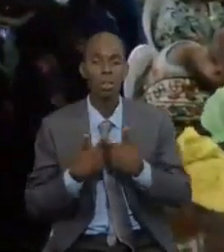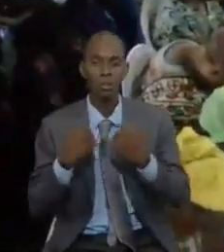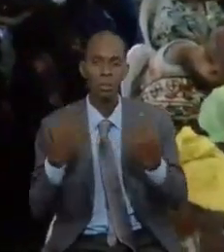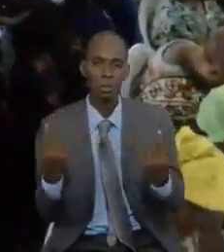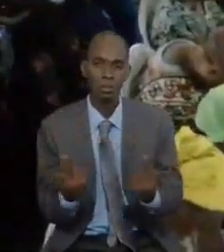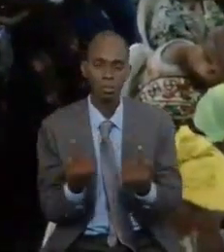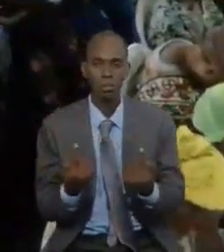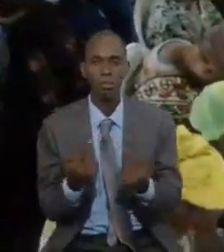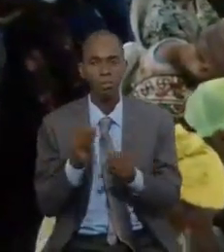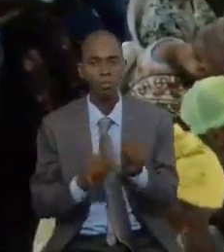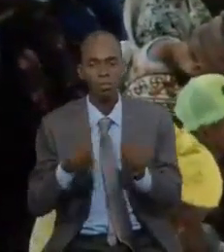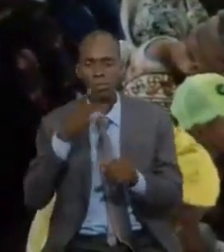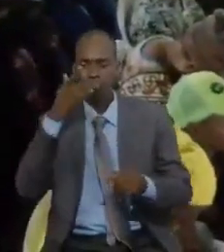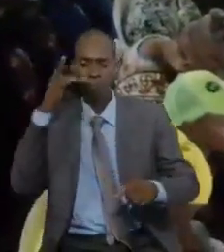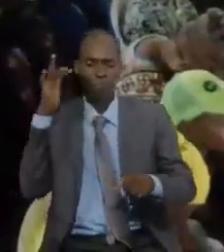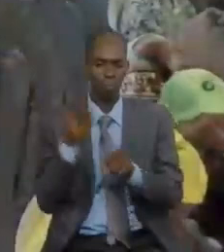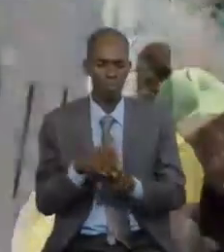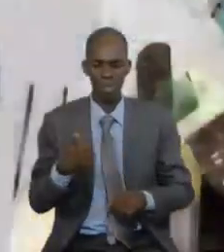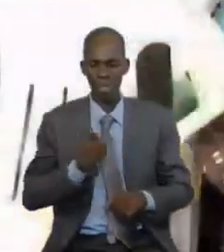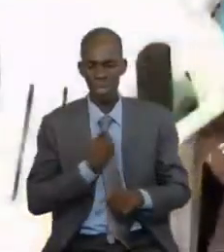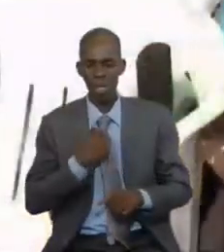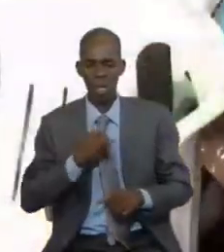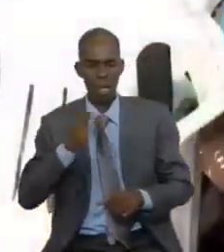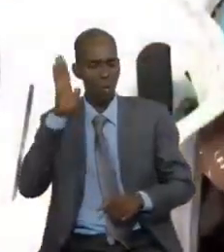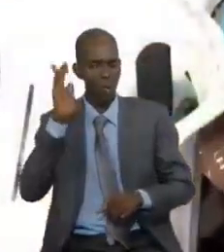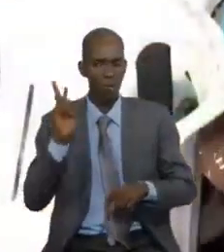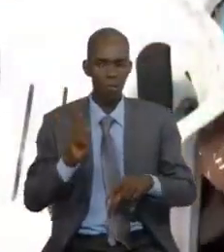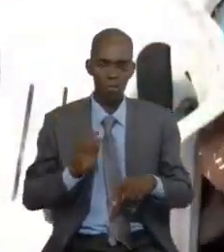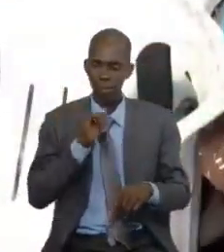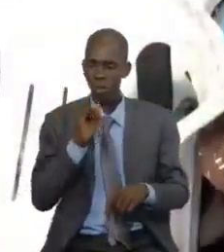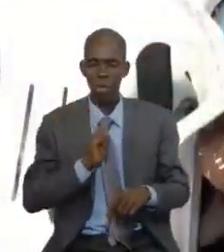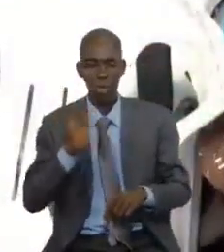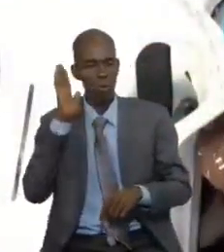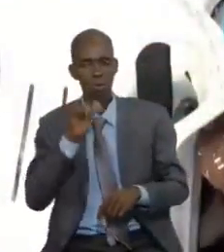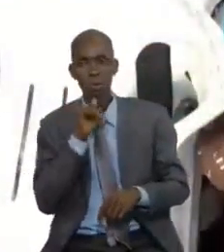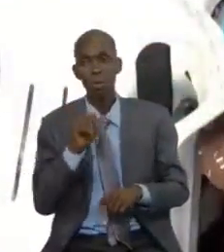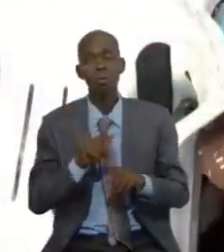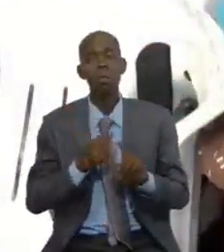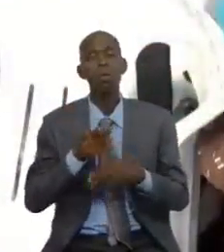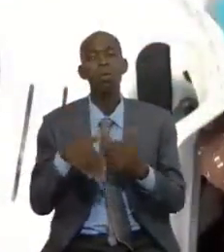Everybody promising themselves, I will not, but all have sinned.